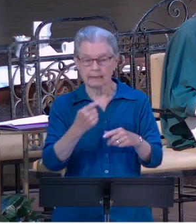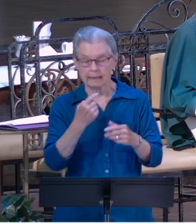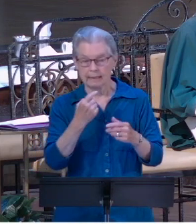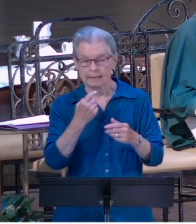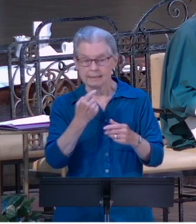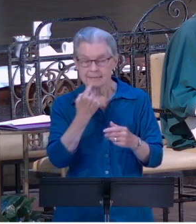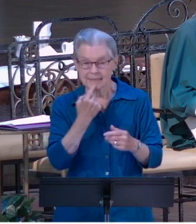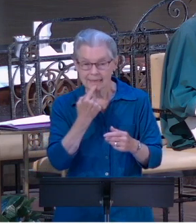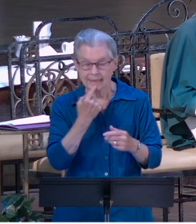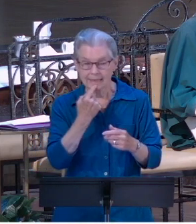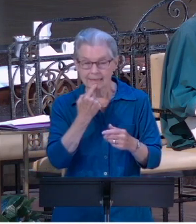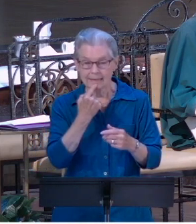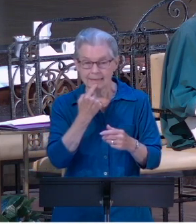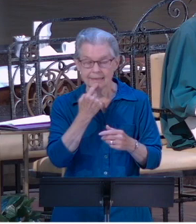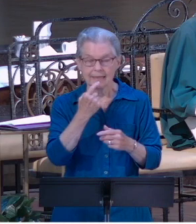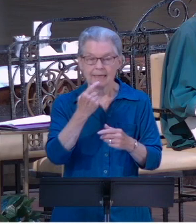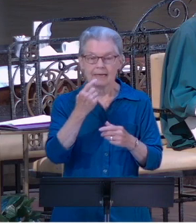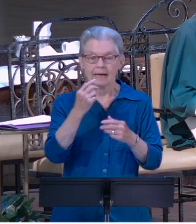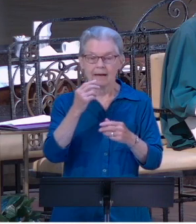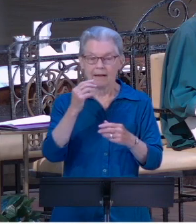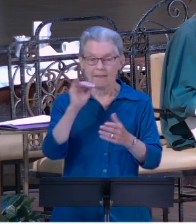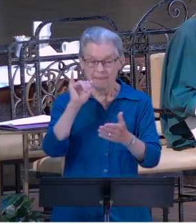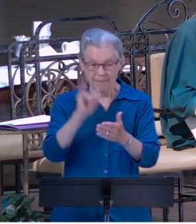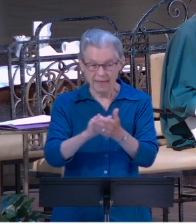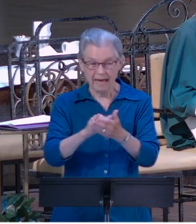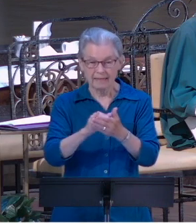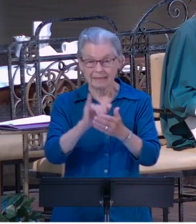migration is very difficult to address.